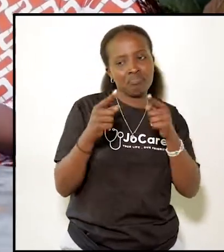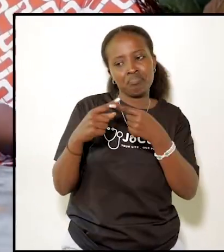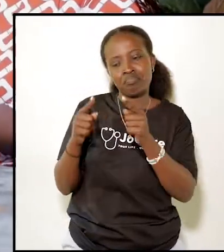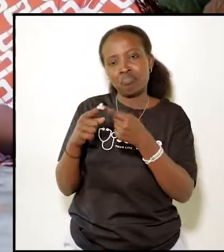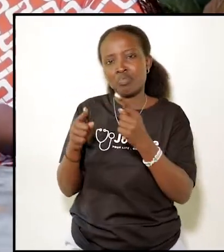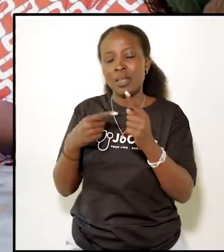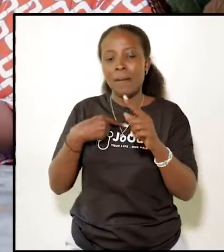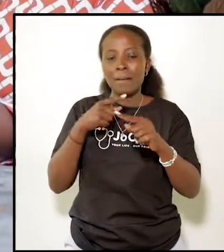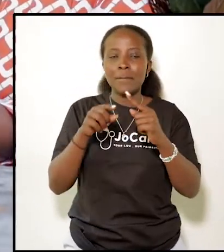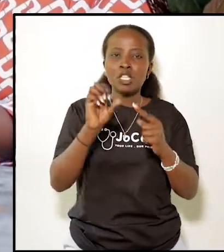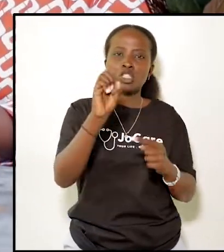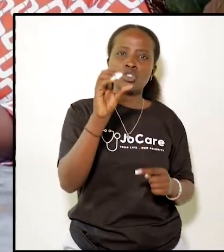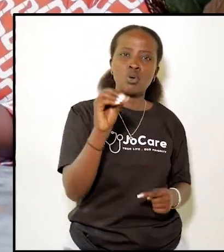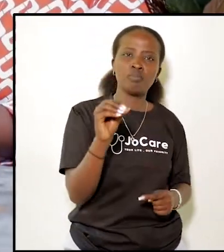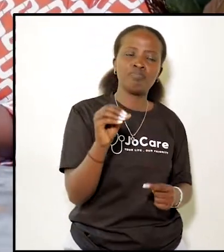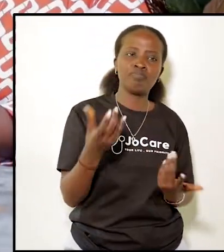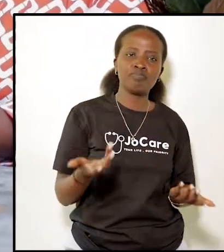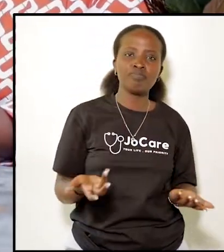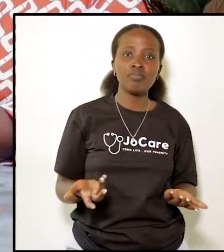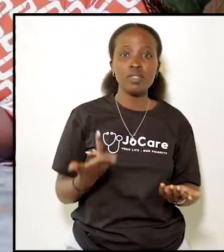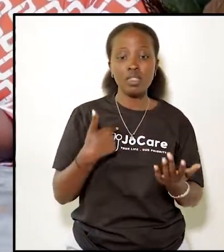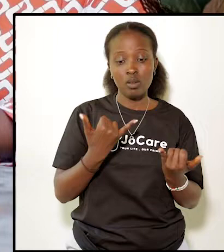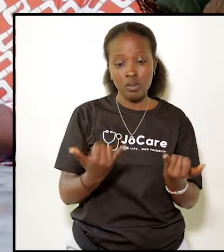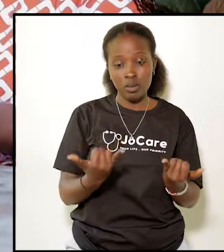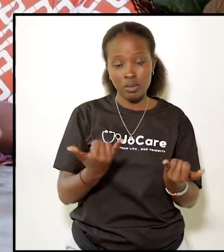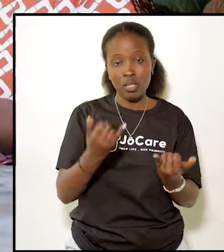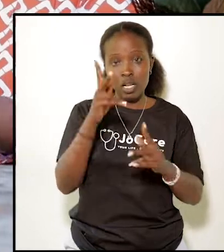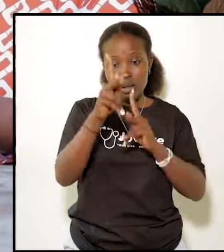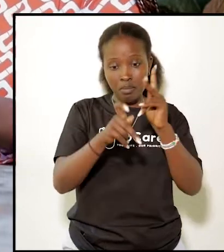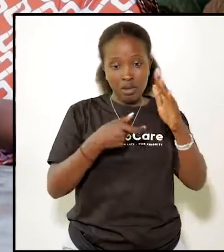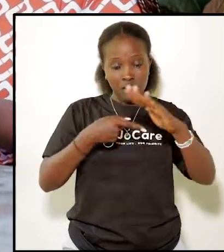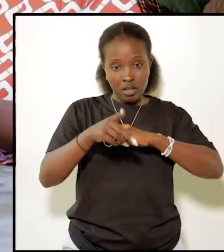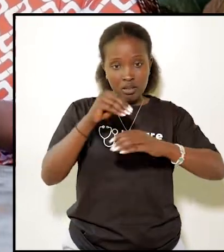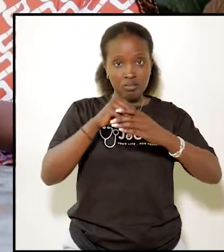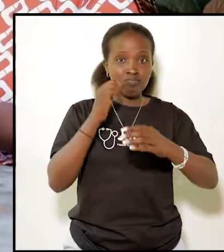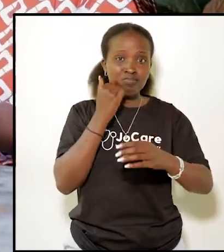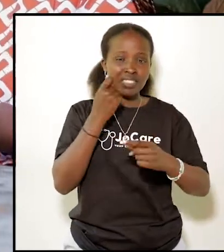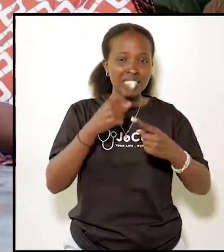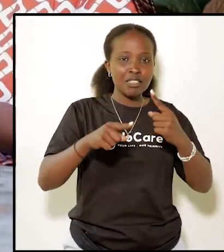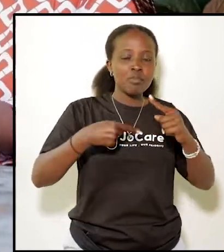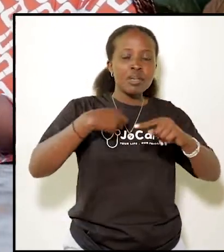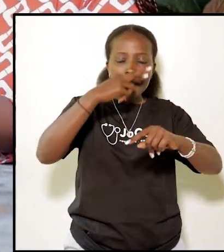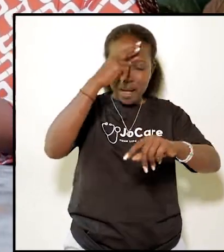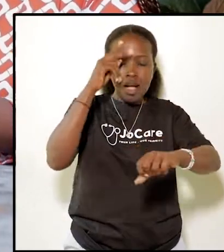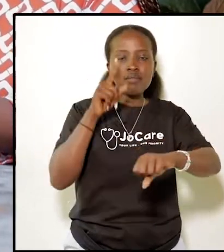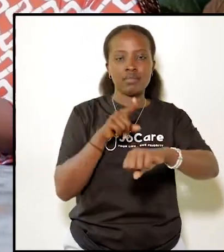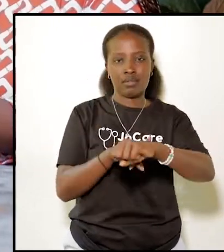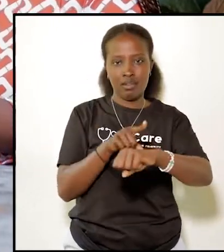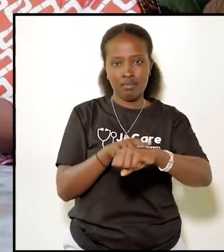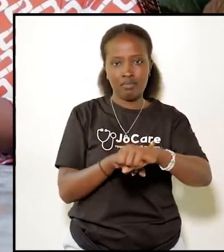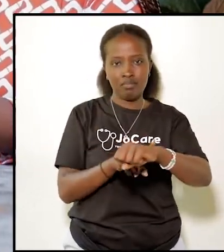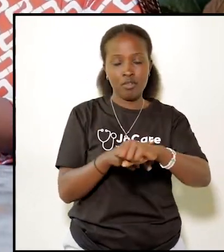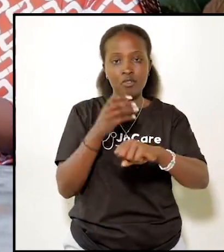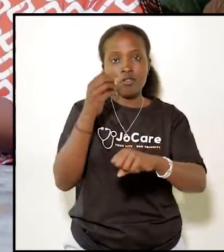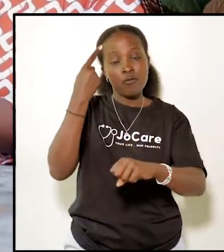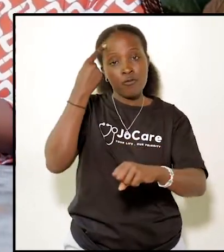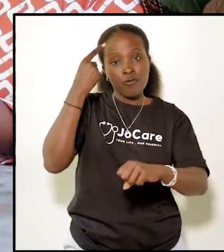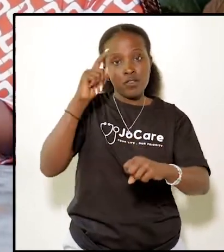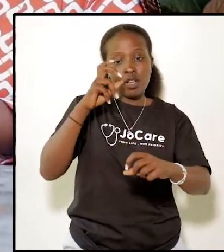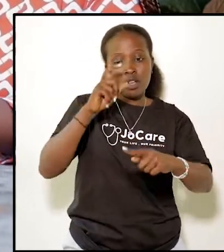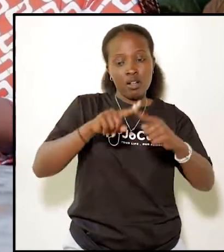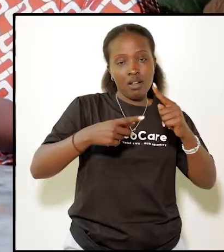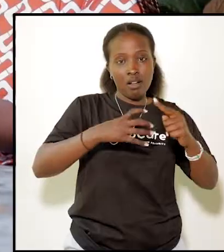about regular. Sure. So this regularity is all about time. For